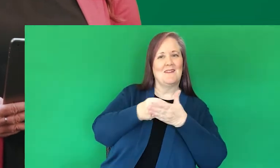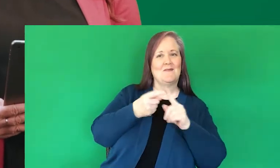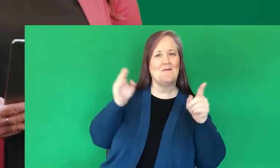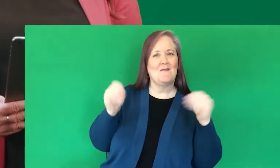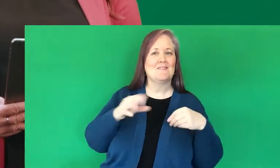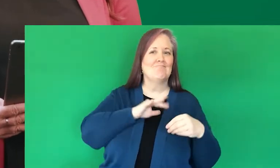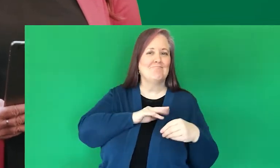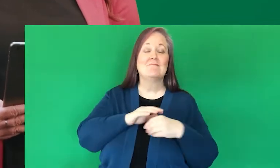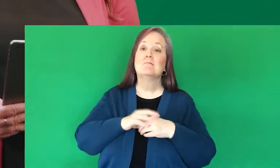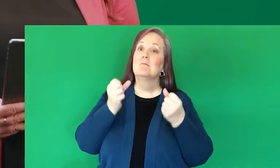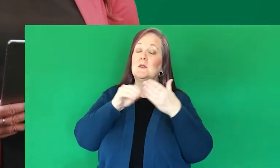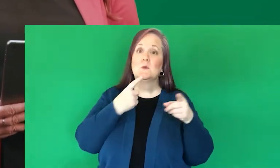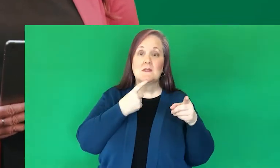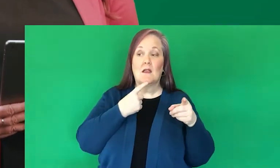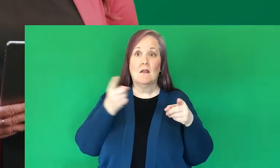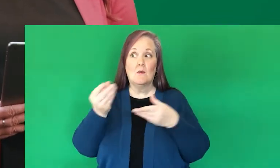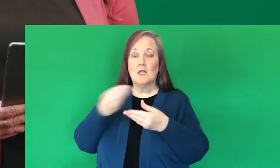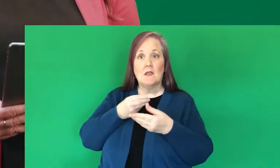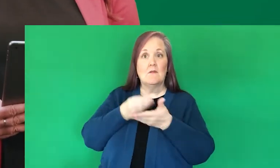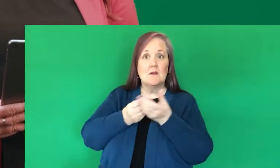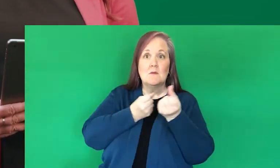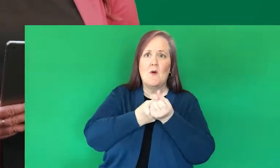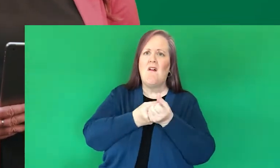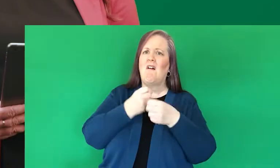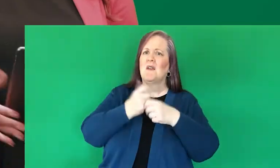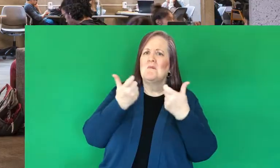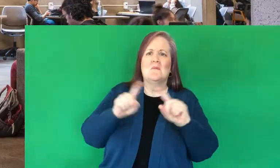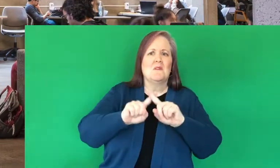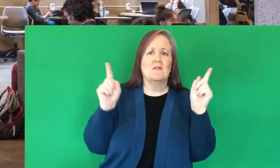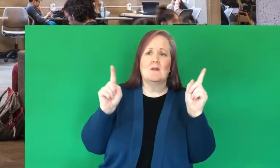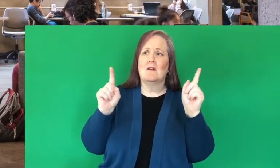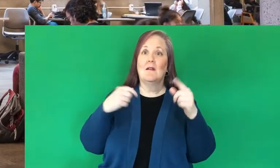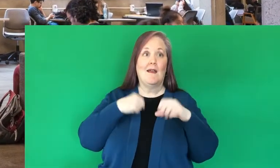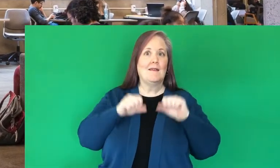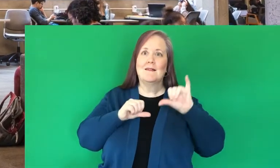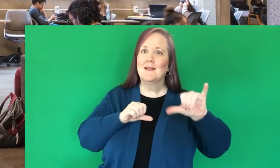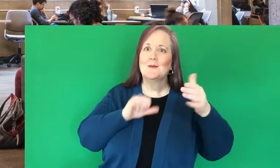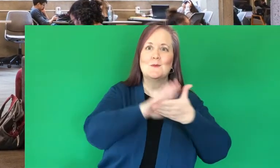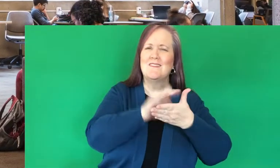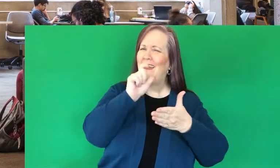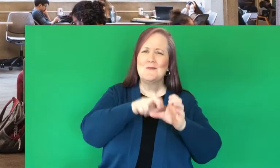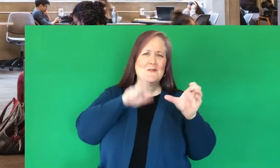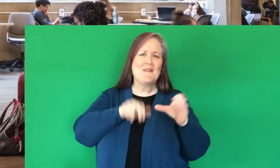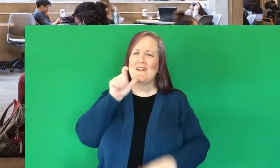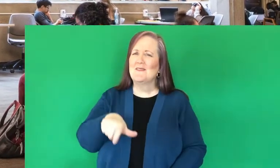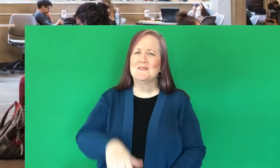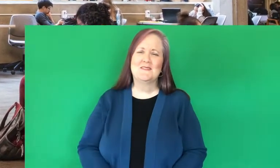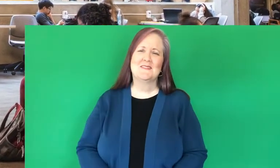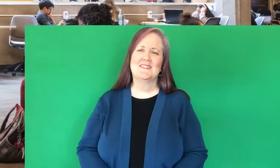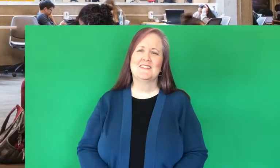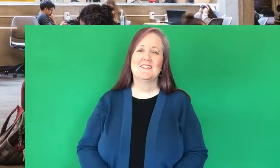pandemic. Many students stated that this support has made all the difference between them staying in school or having to drop